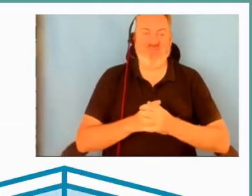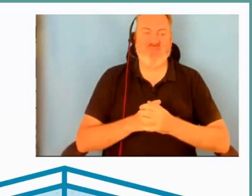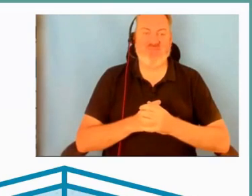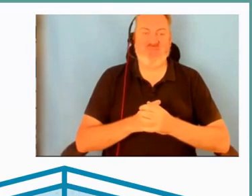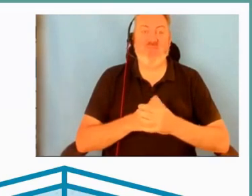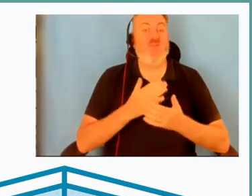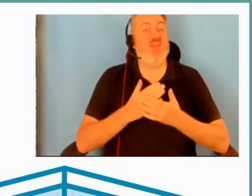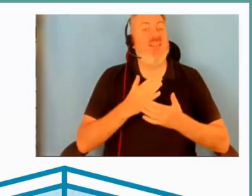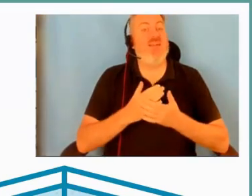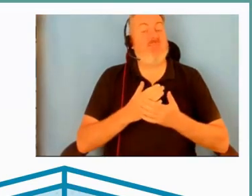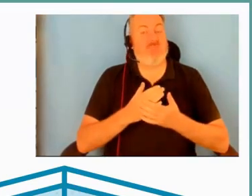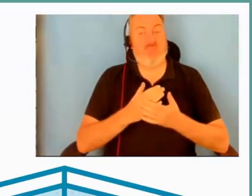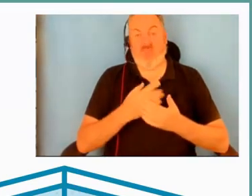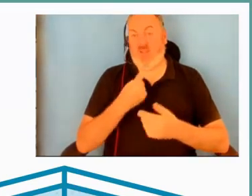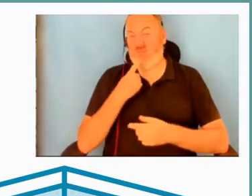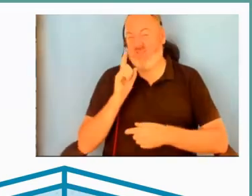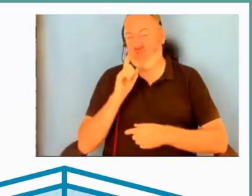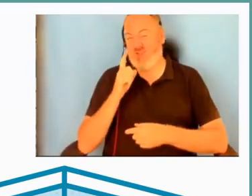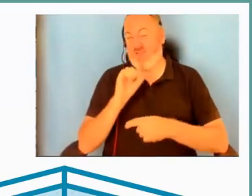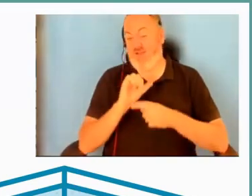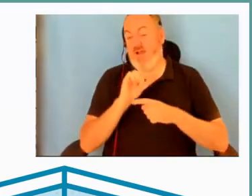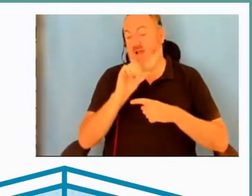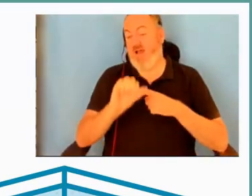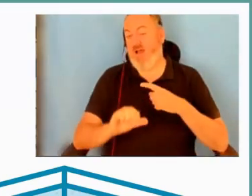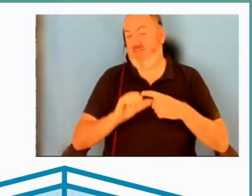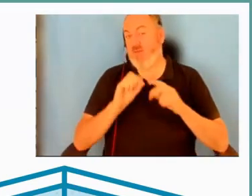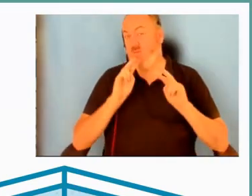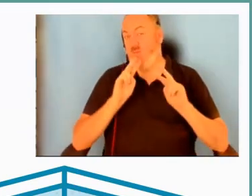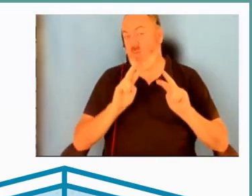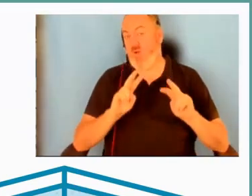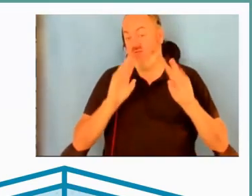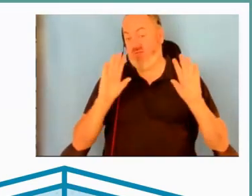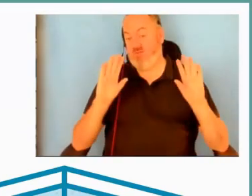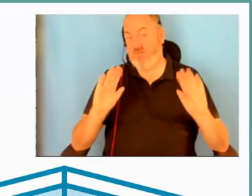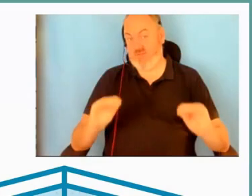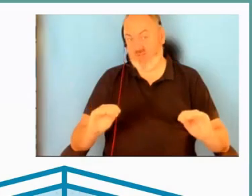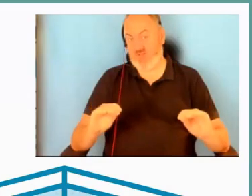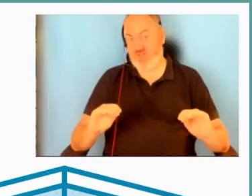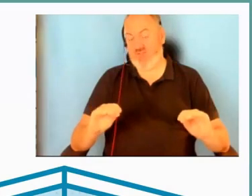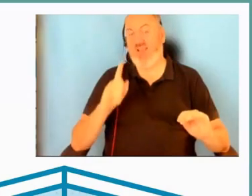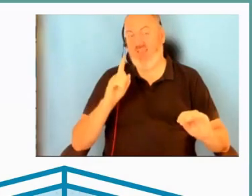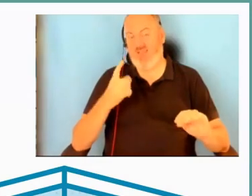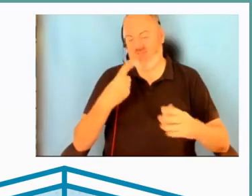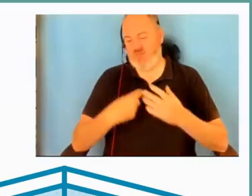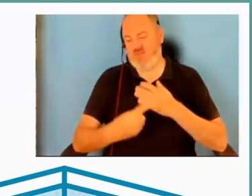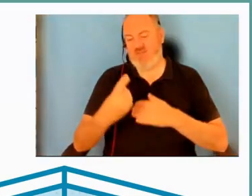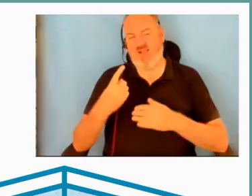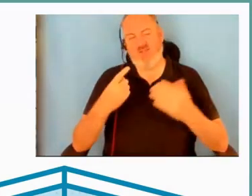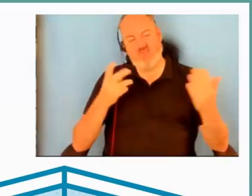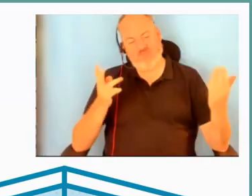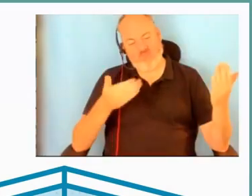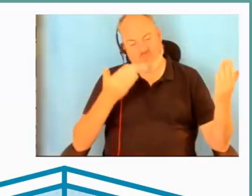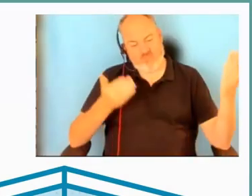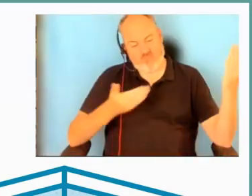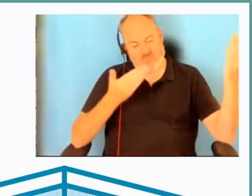So what I'd recommend doing is after you've watched this online workshop, you can go away and you can access